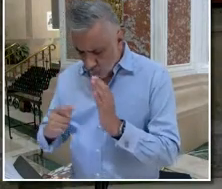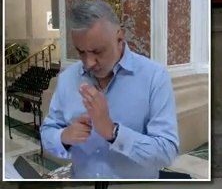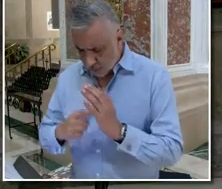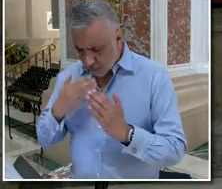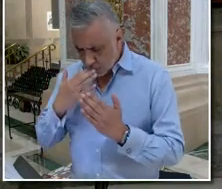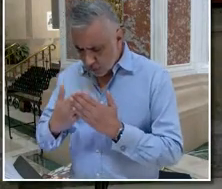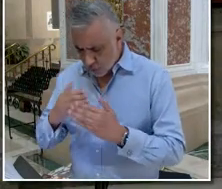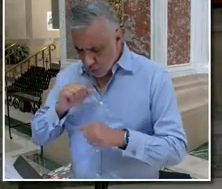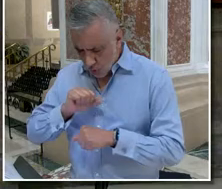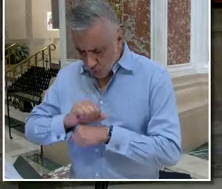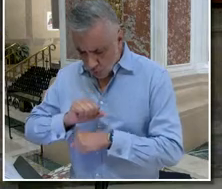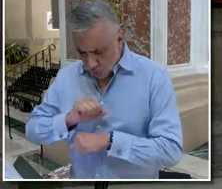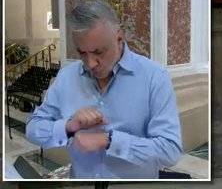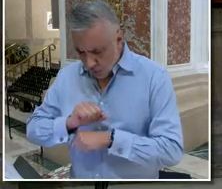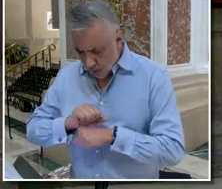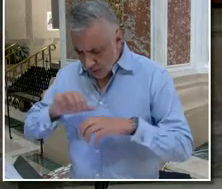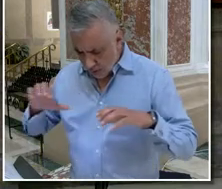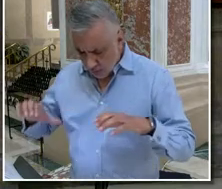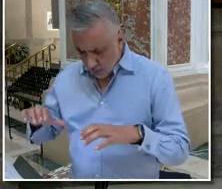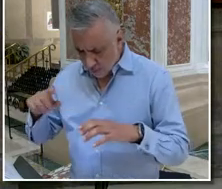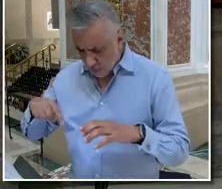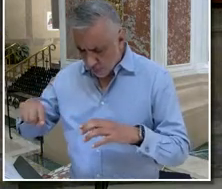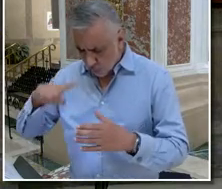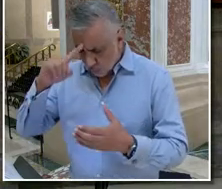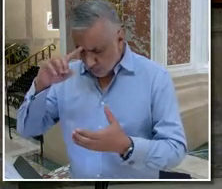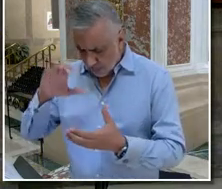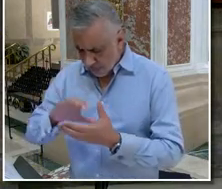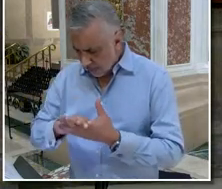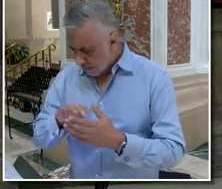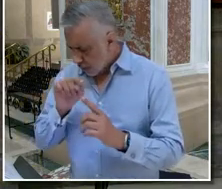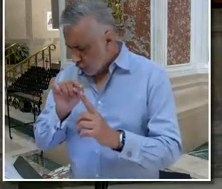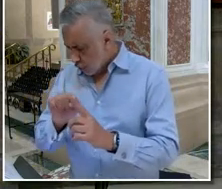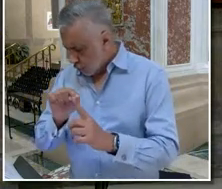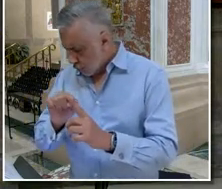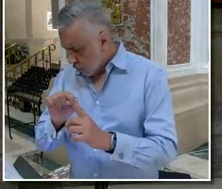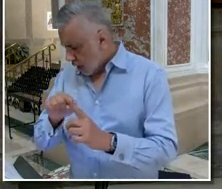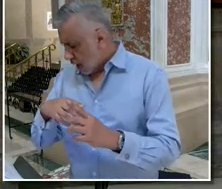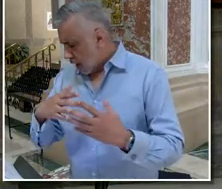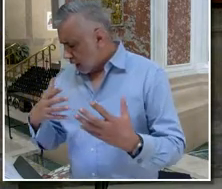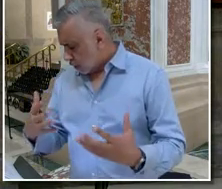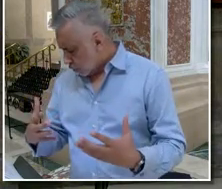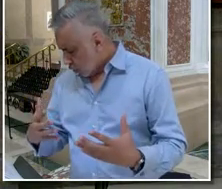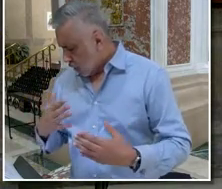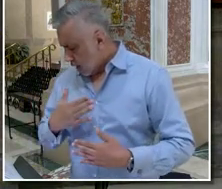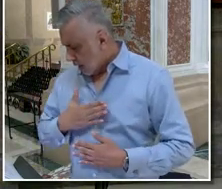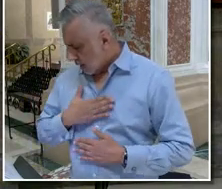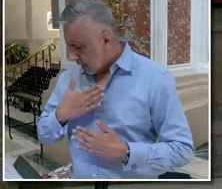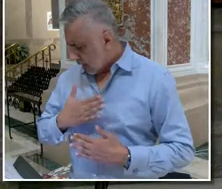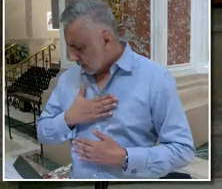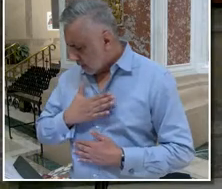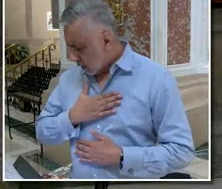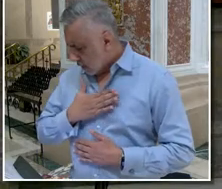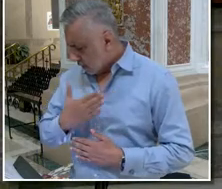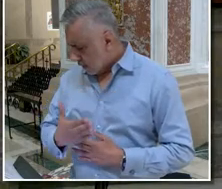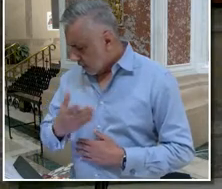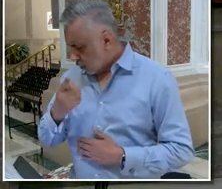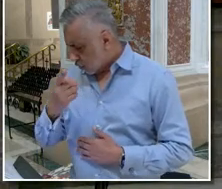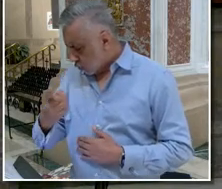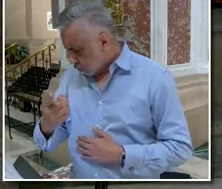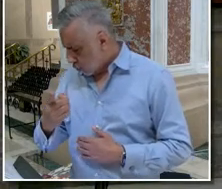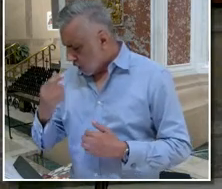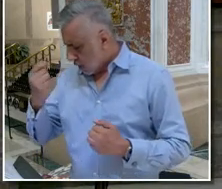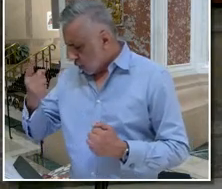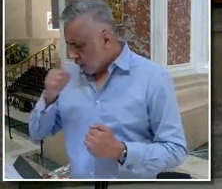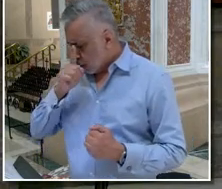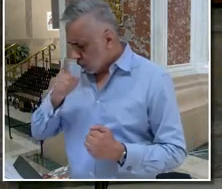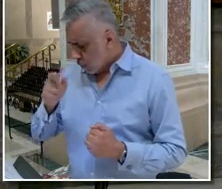good works done by those who believe in you, and so in gladness confess you, the one